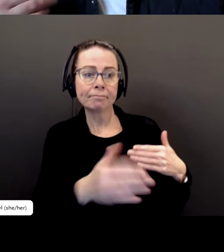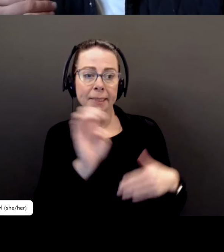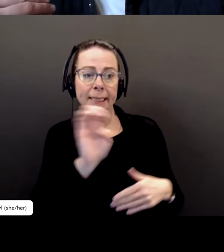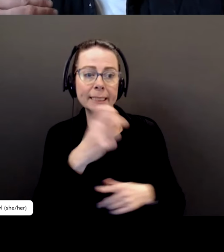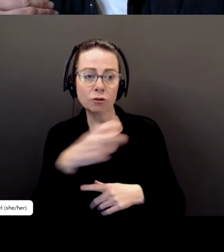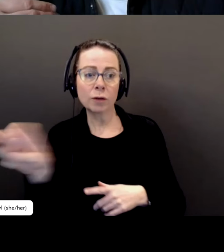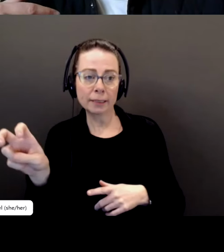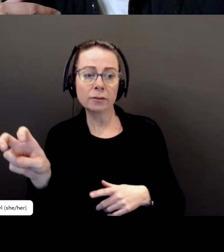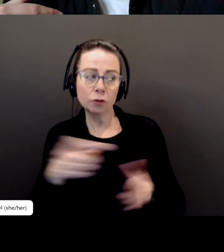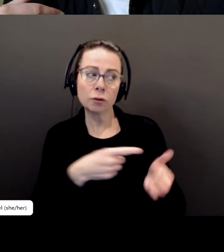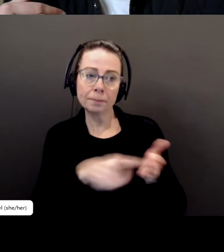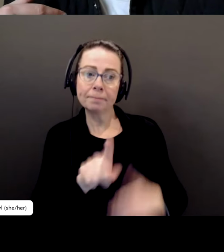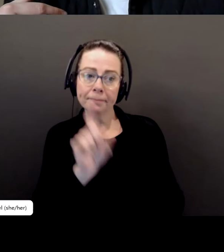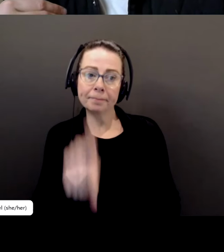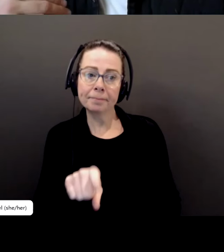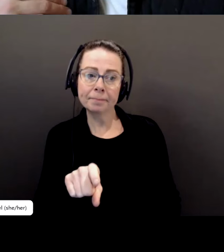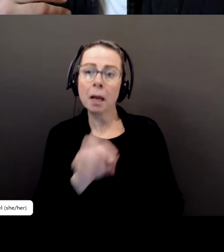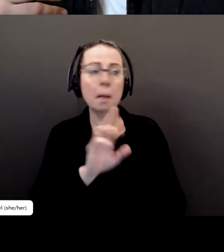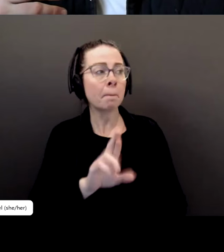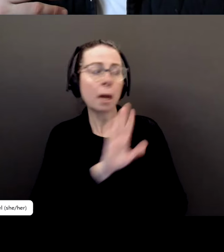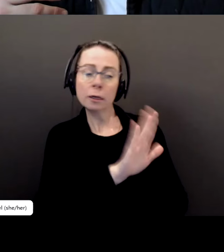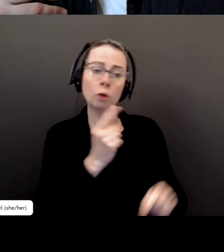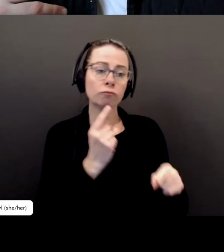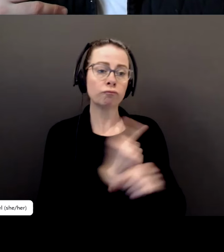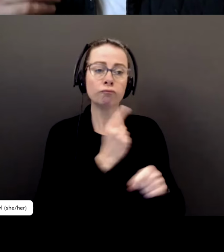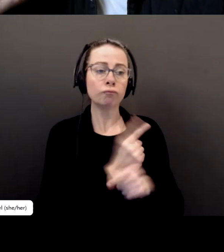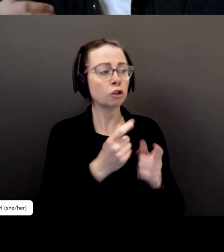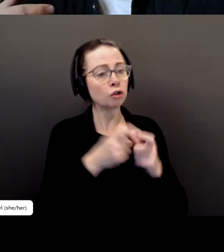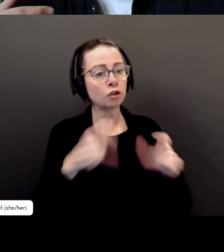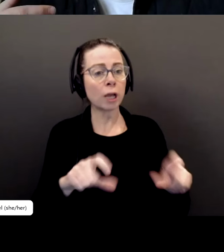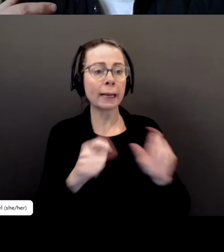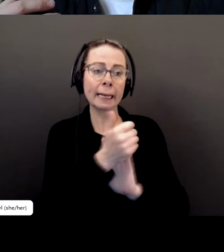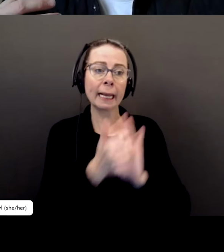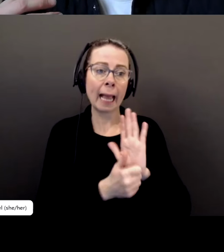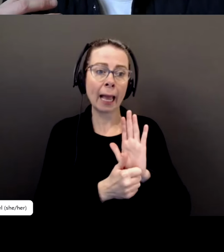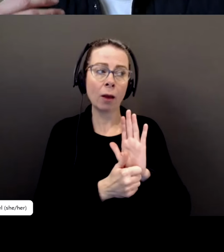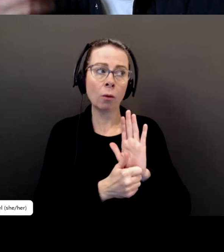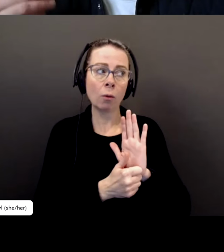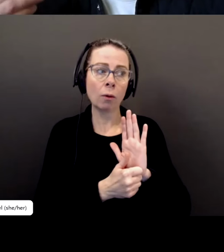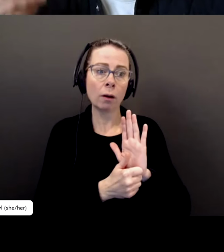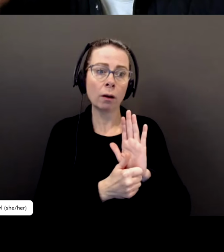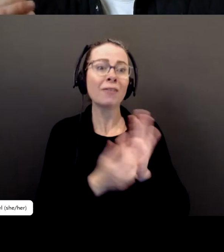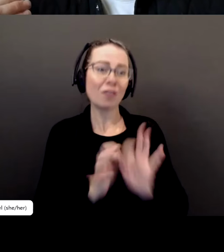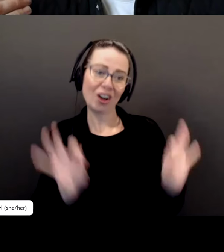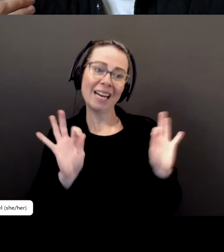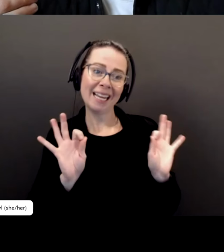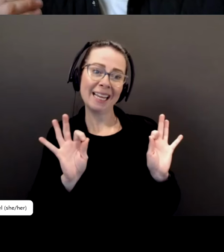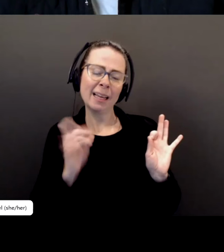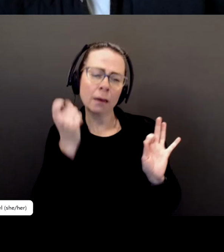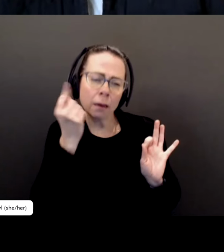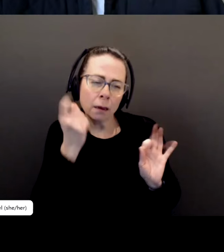the standard unlimited checking account, where it will cost you $15 a month, it's free there.